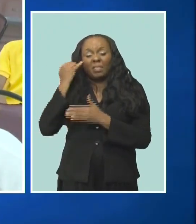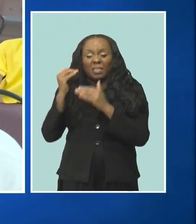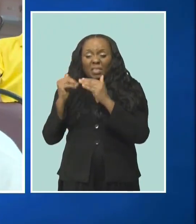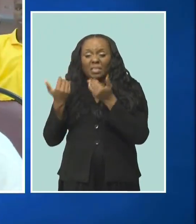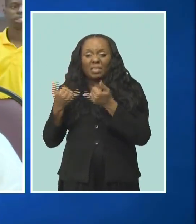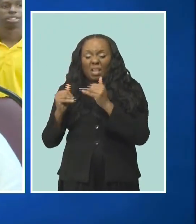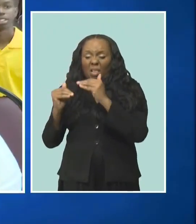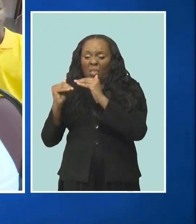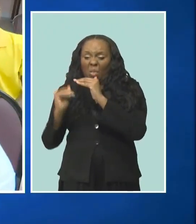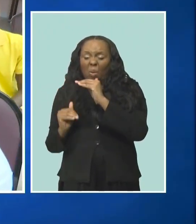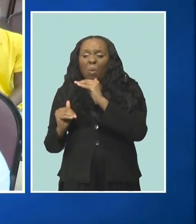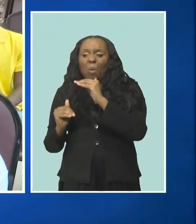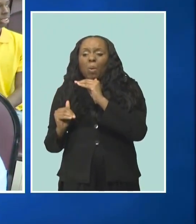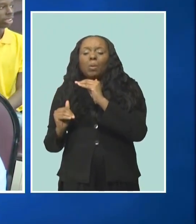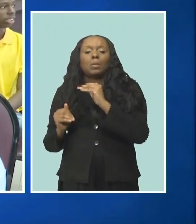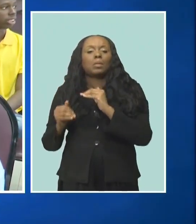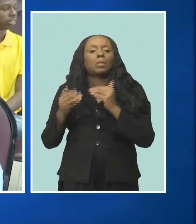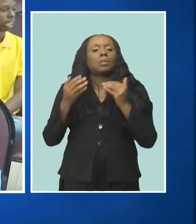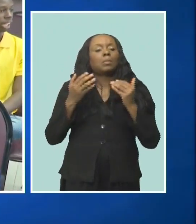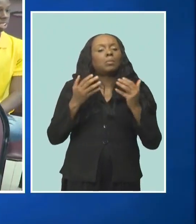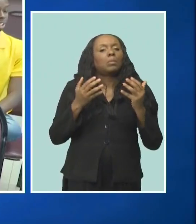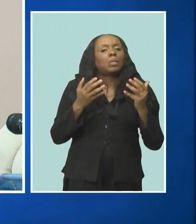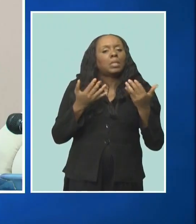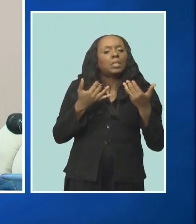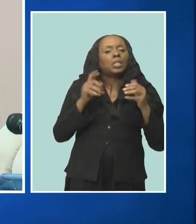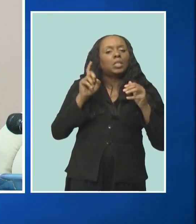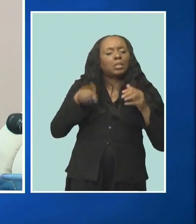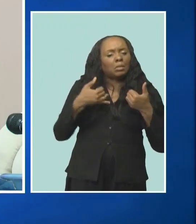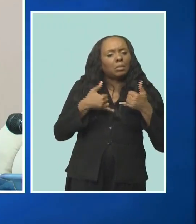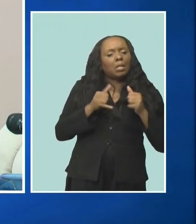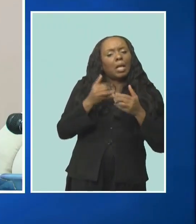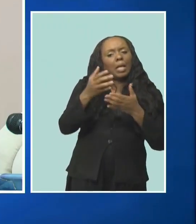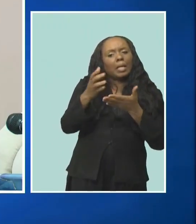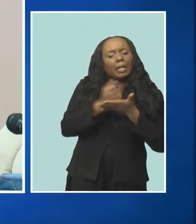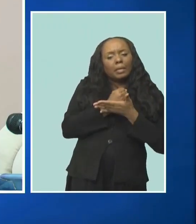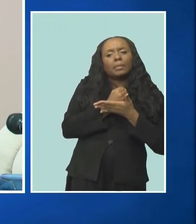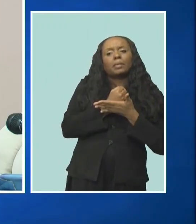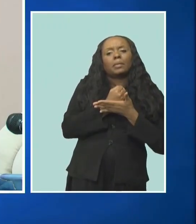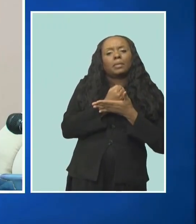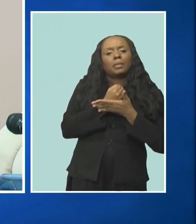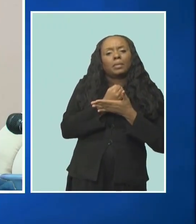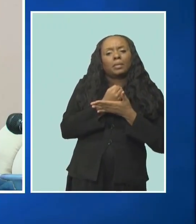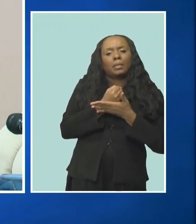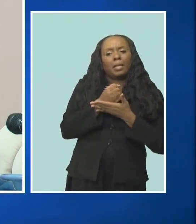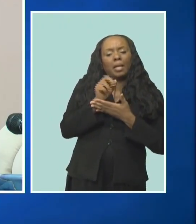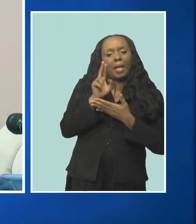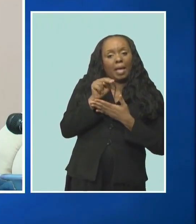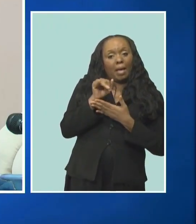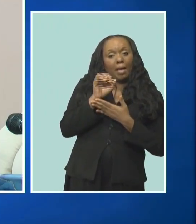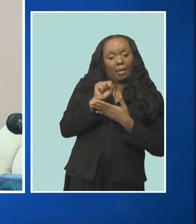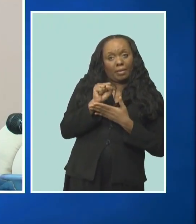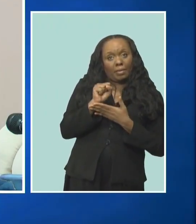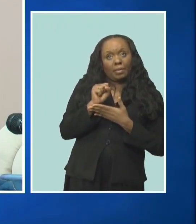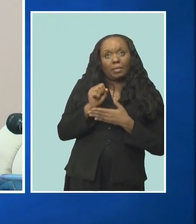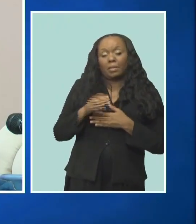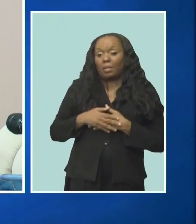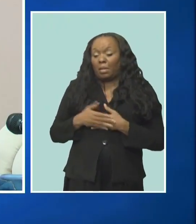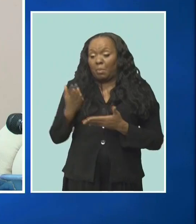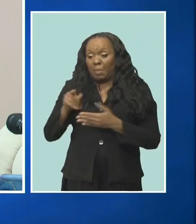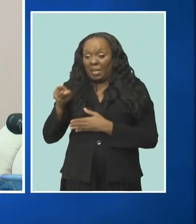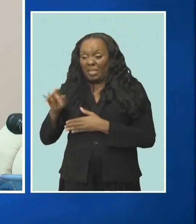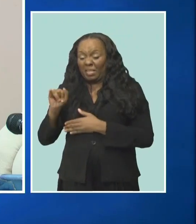a very part-time job. It might be a job that is 2 days a week. It may be paying at minimum